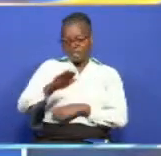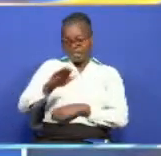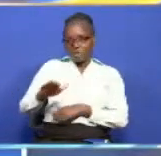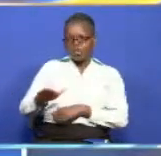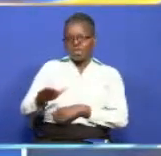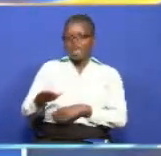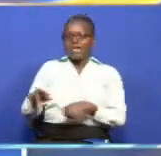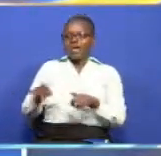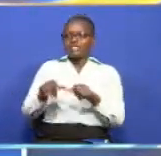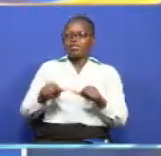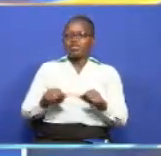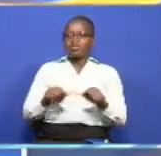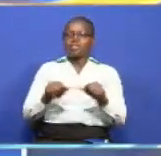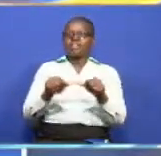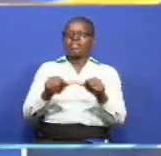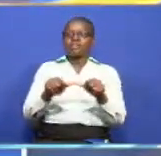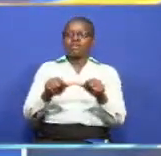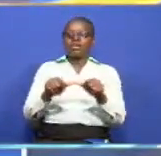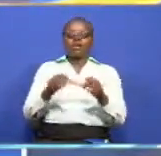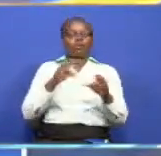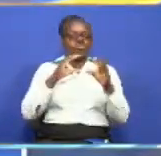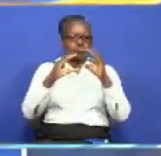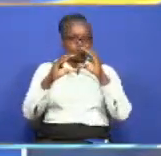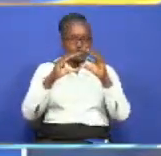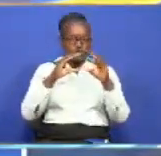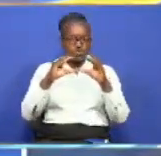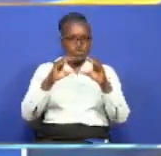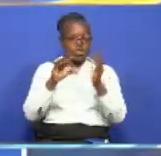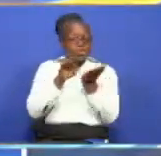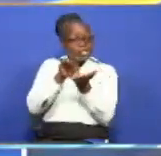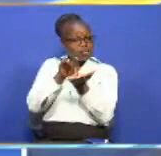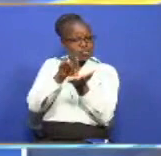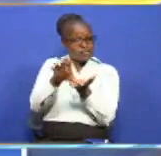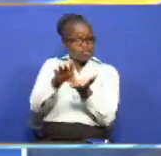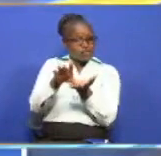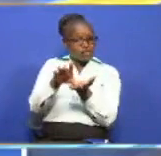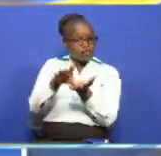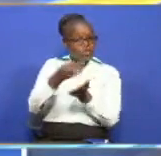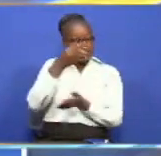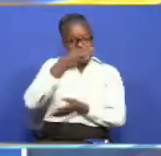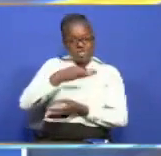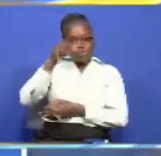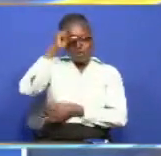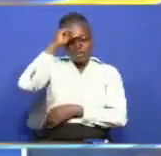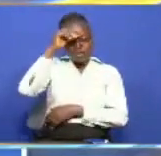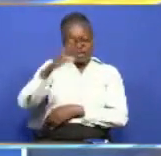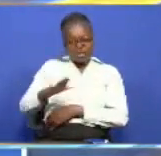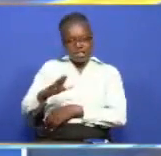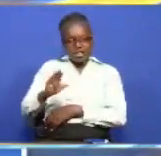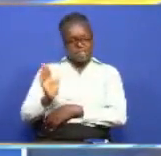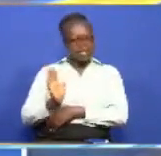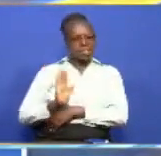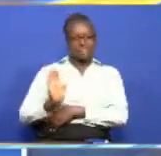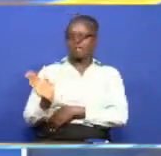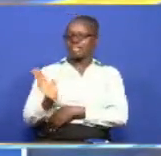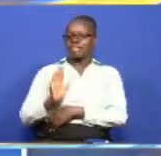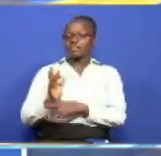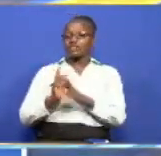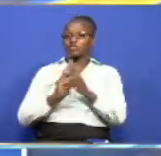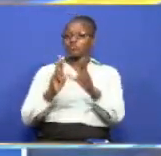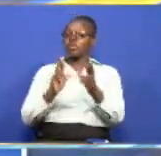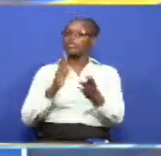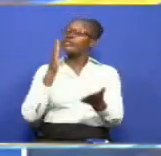even as they continue with the conversations on the impeachment of Kitui Governor Charity Ngilu, who has responded, by the